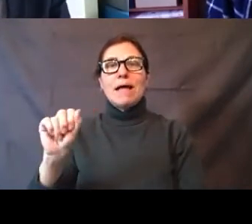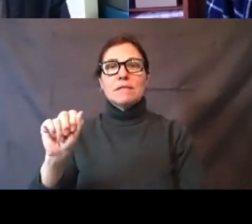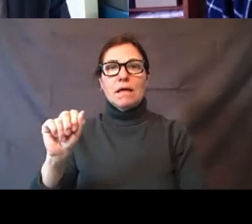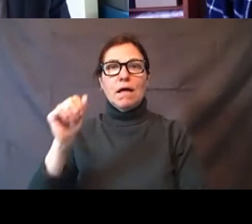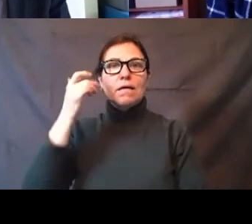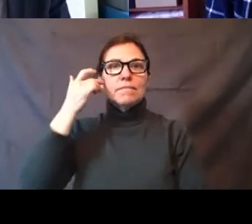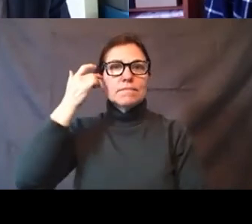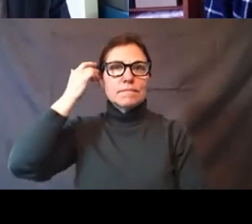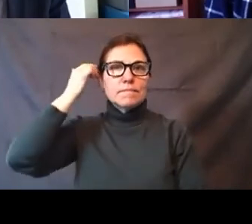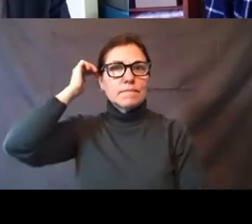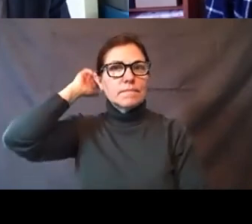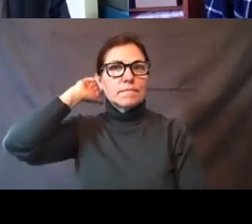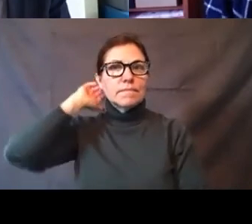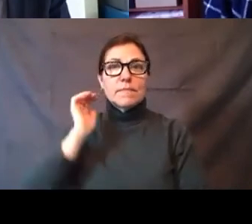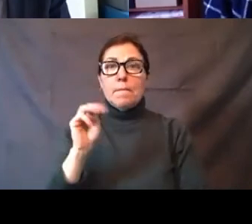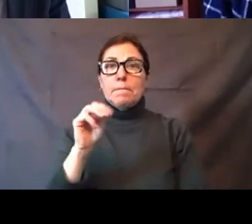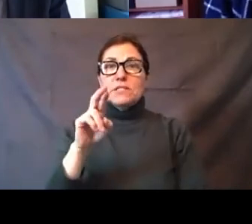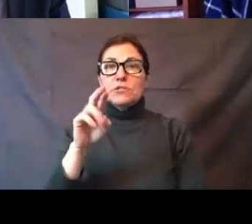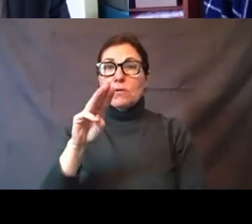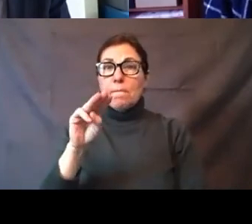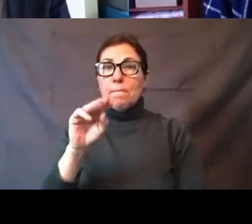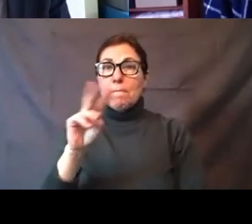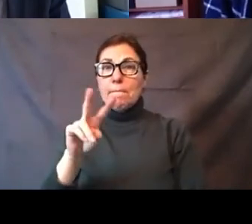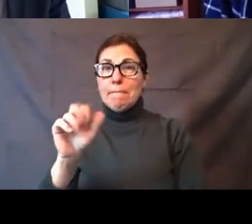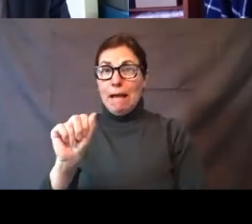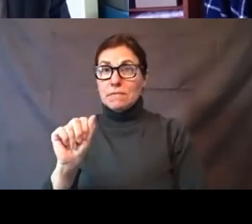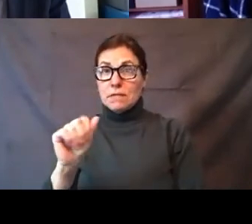Is Mr. Mazza with us?